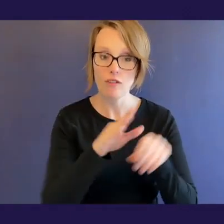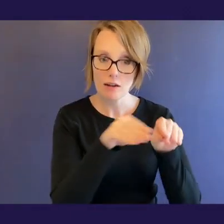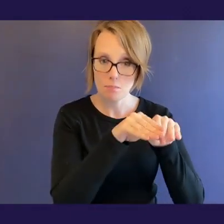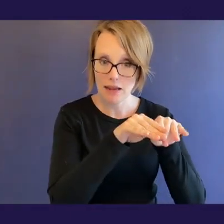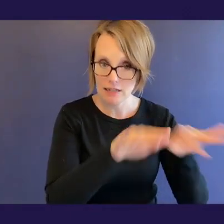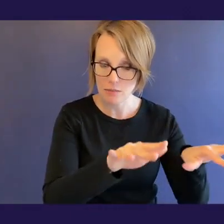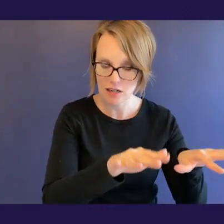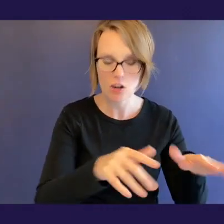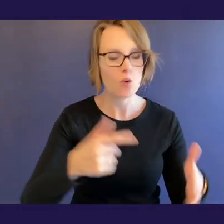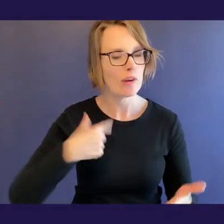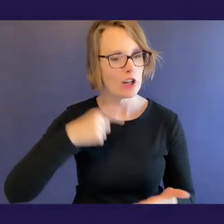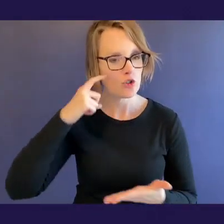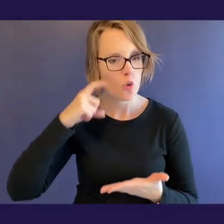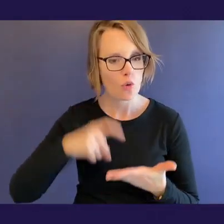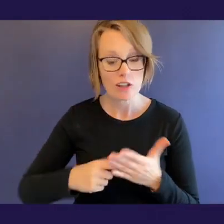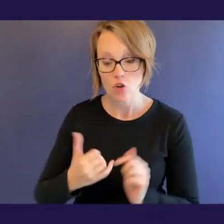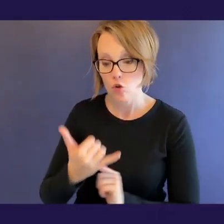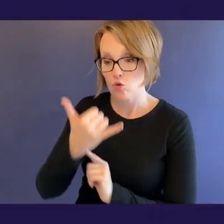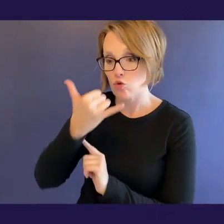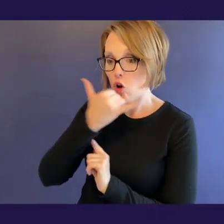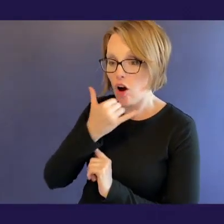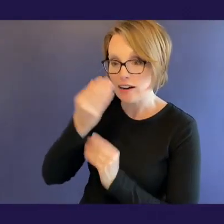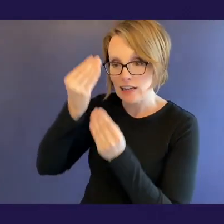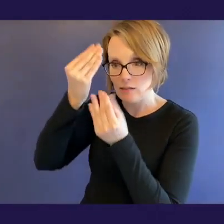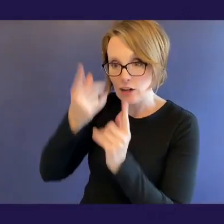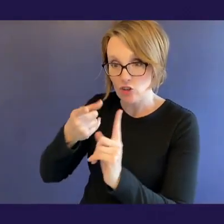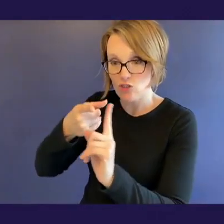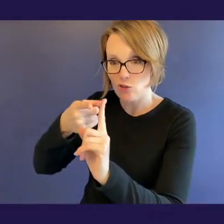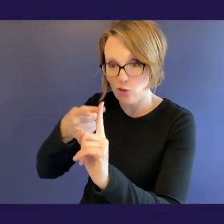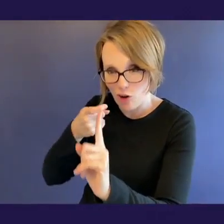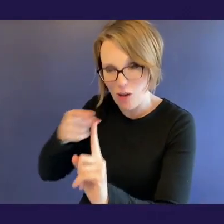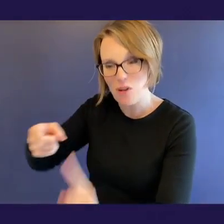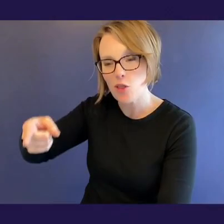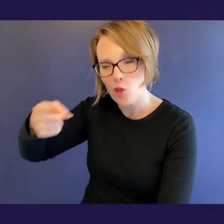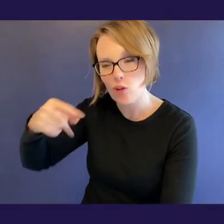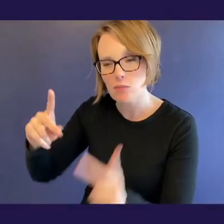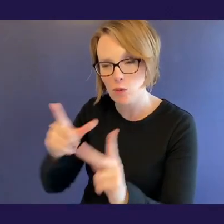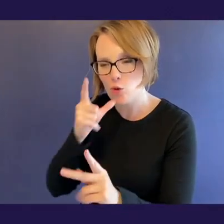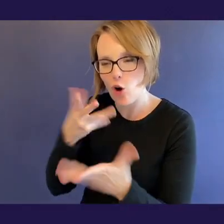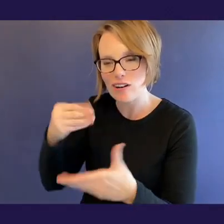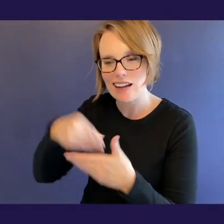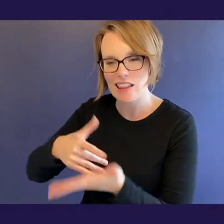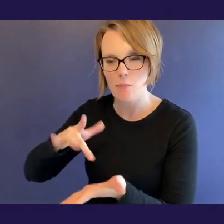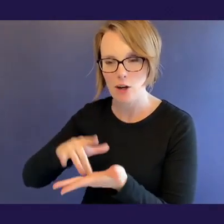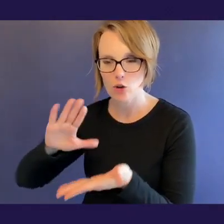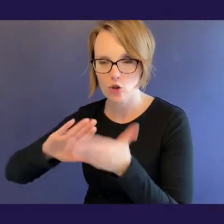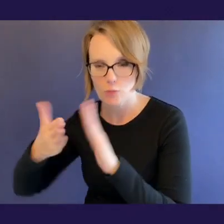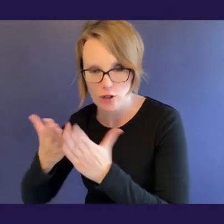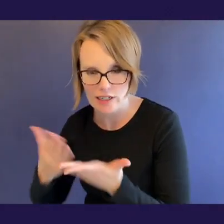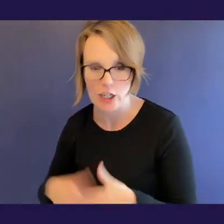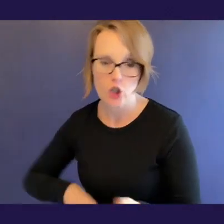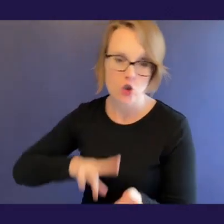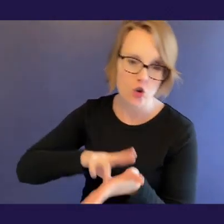wrong information coming from people in the medical community and in the public health community.